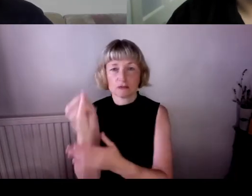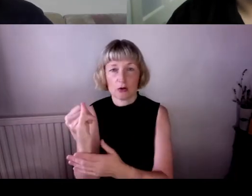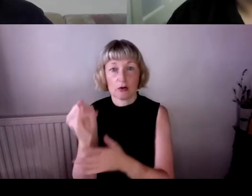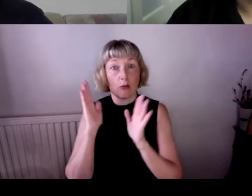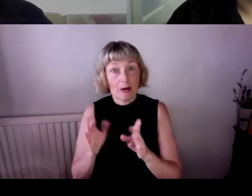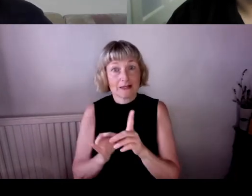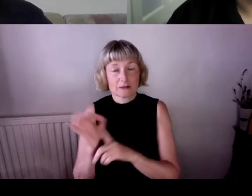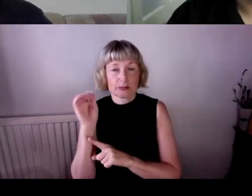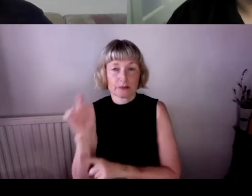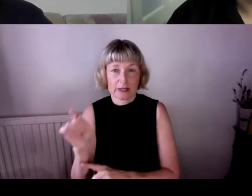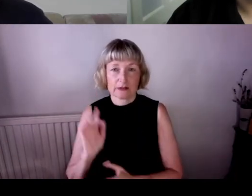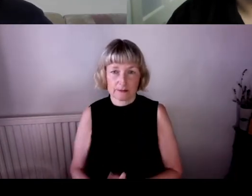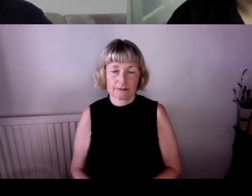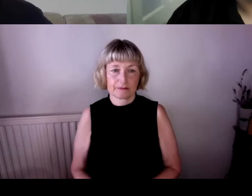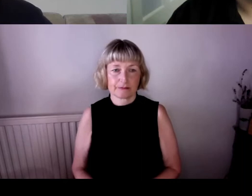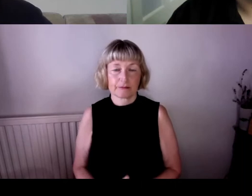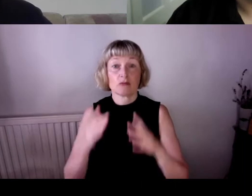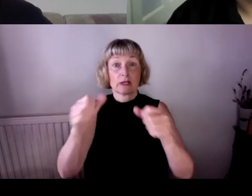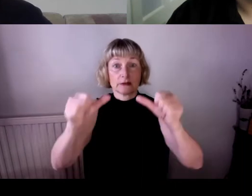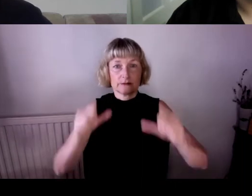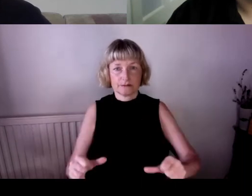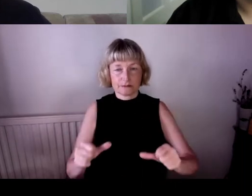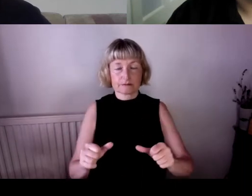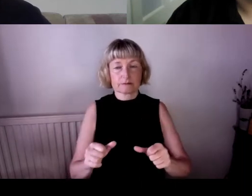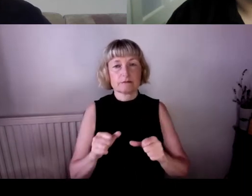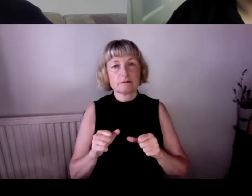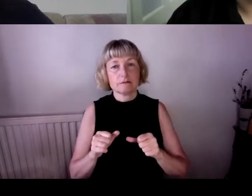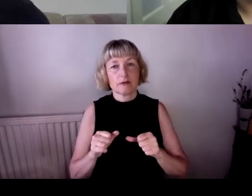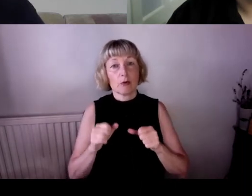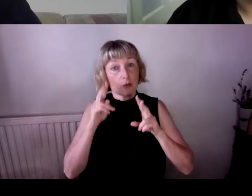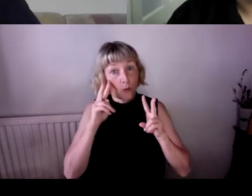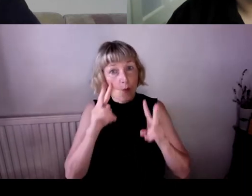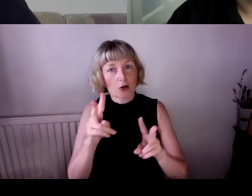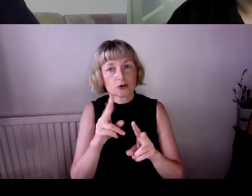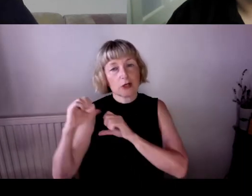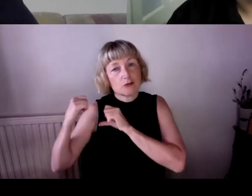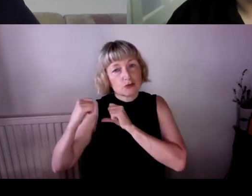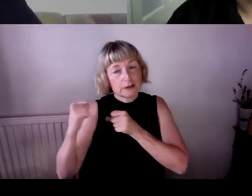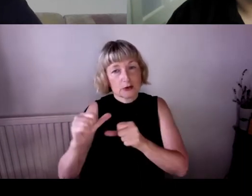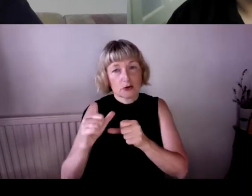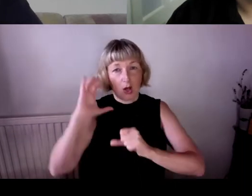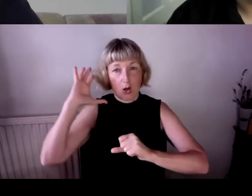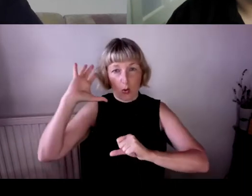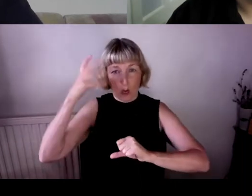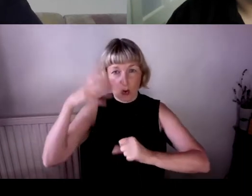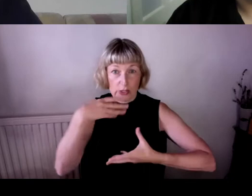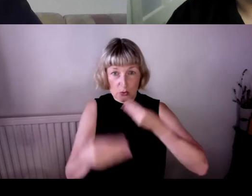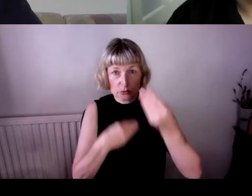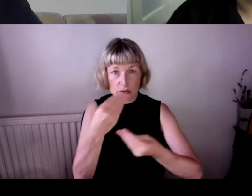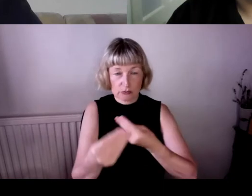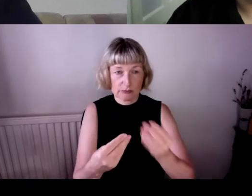Right, I want to talk to you a little bit about, I want to show you a little bit of traditional audio description before we go any further. Forgive me,